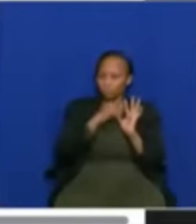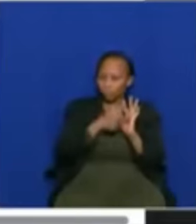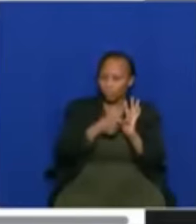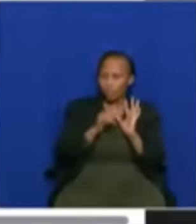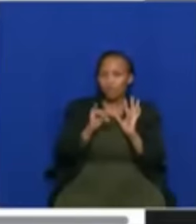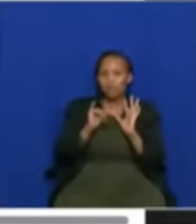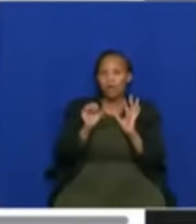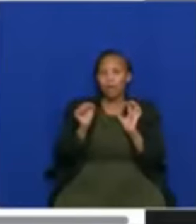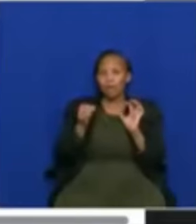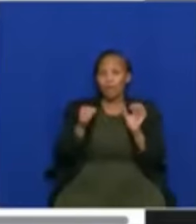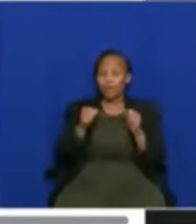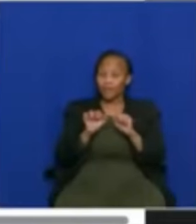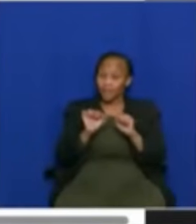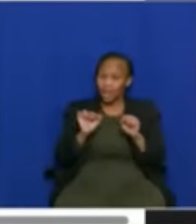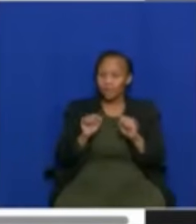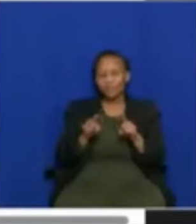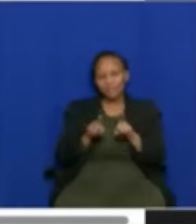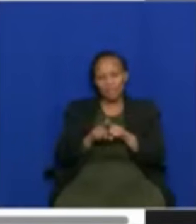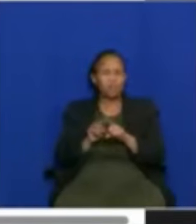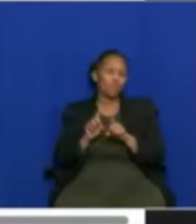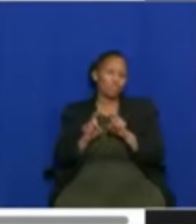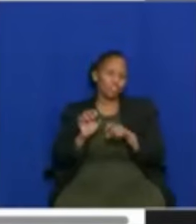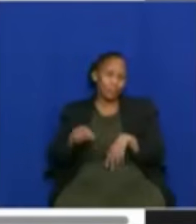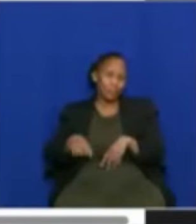Bobby. Why?